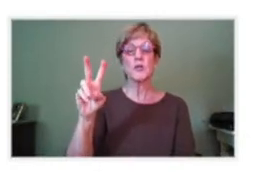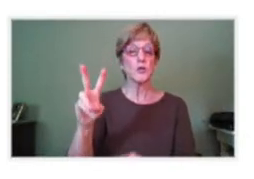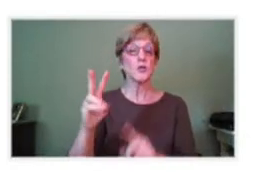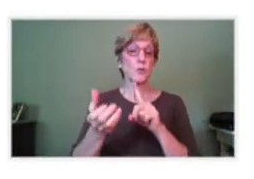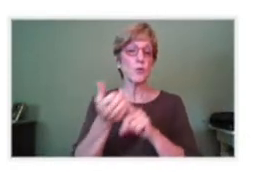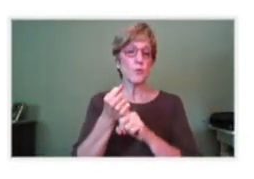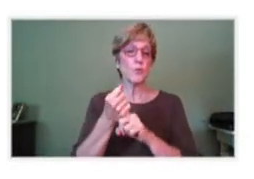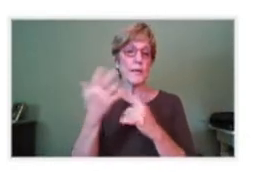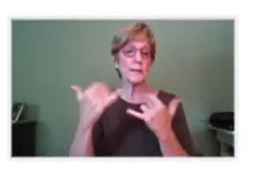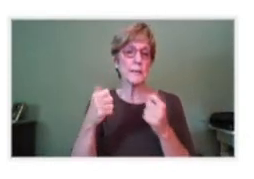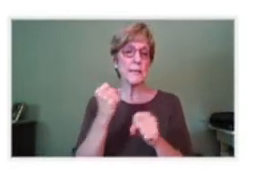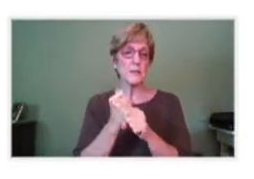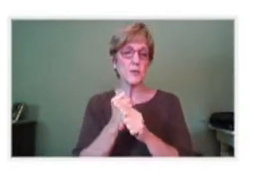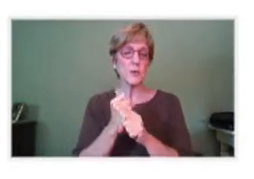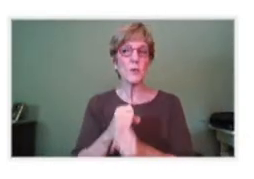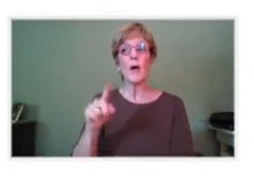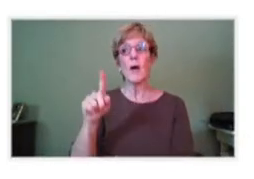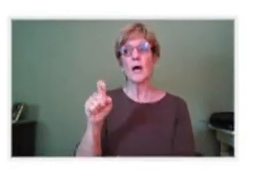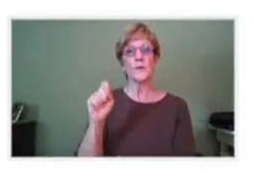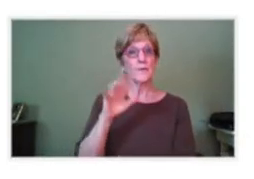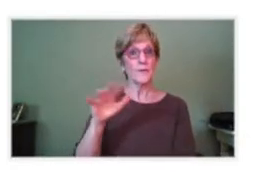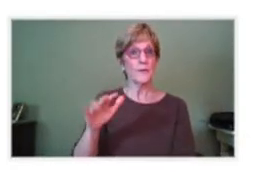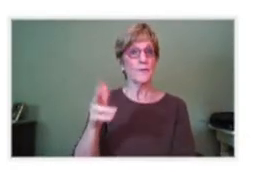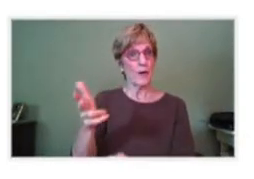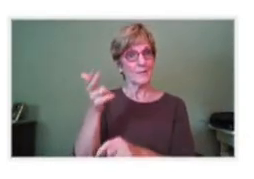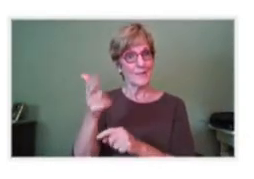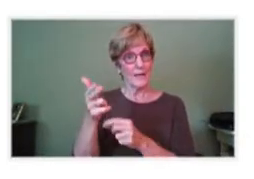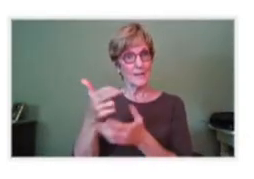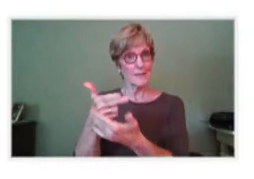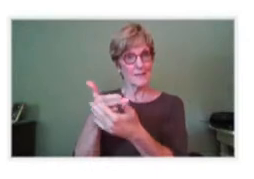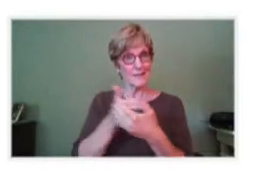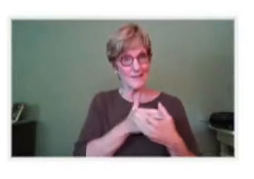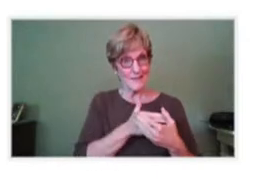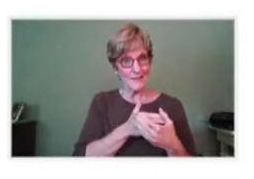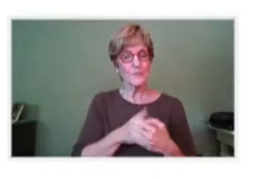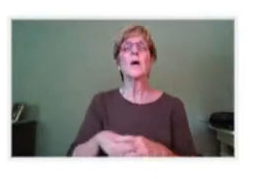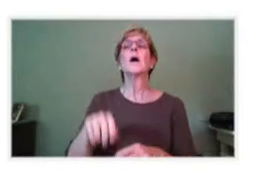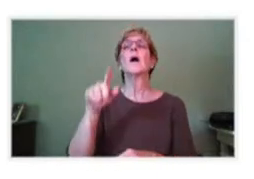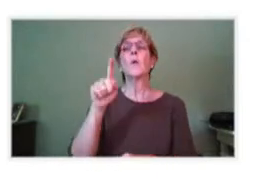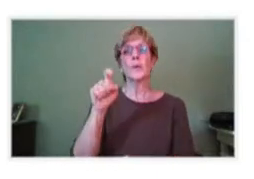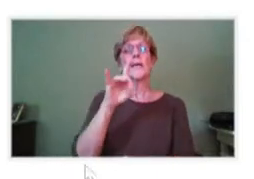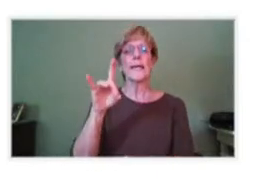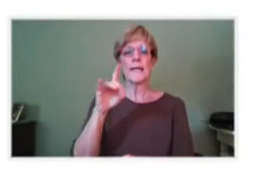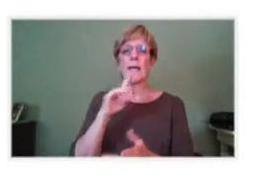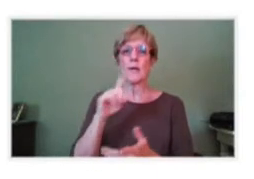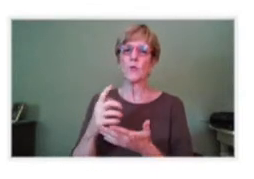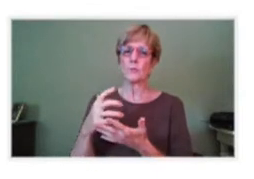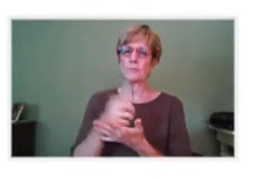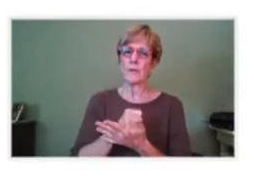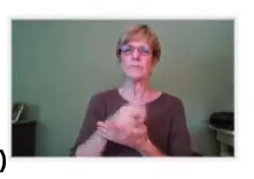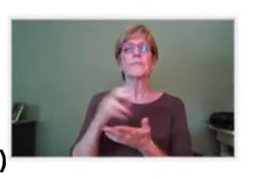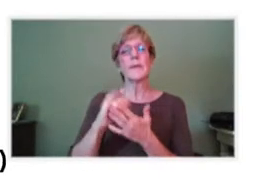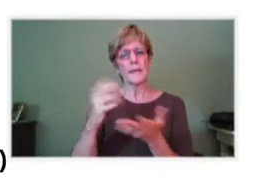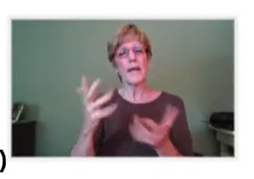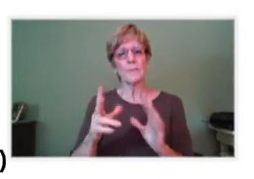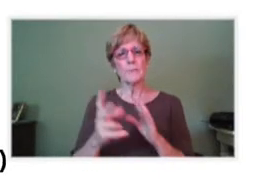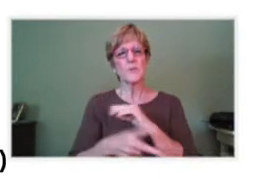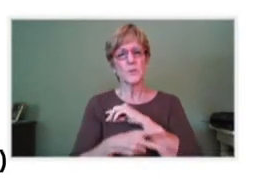this year, 155 firearms seized, and 23 of those were recovered being stolen.